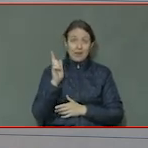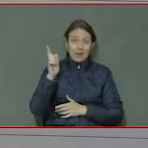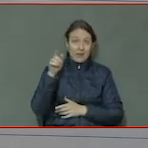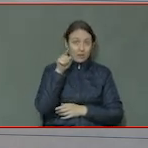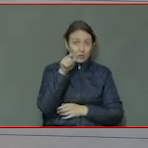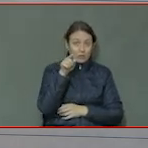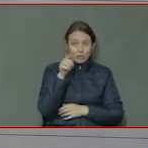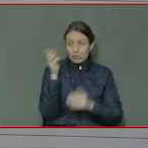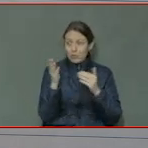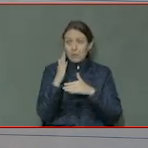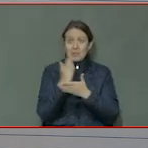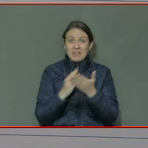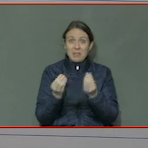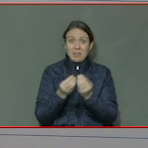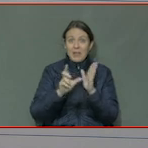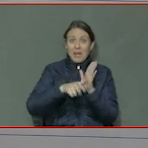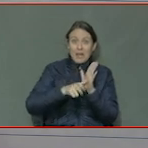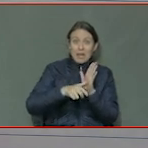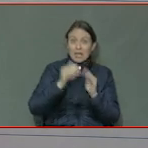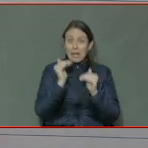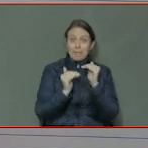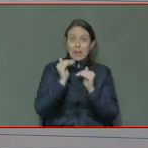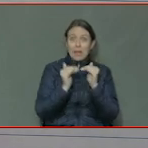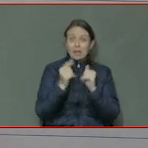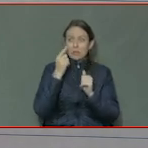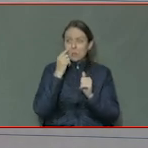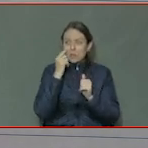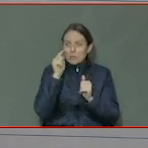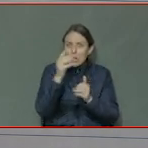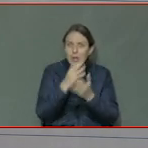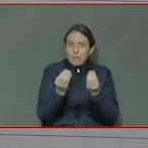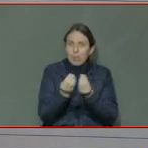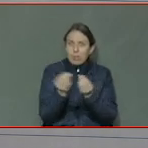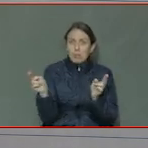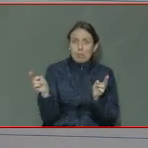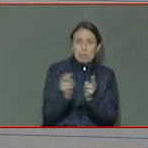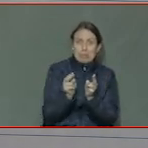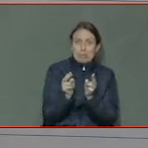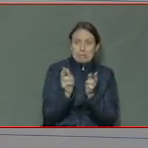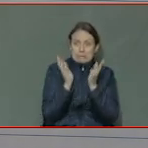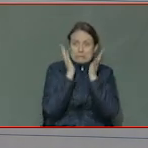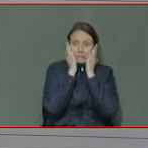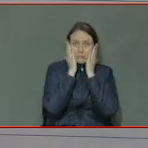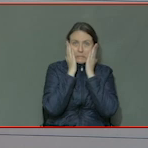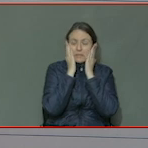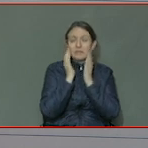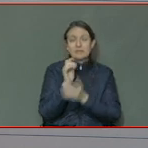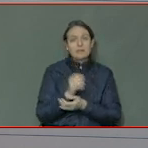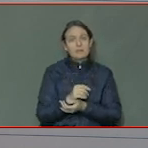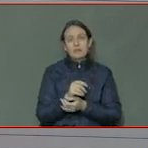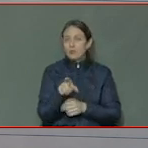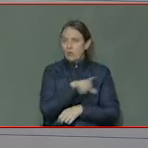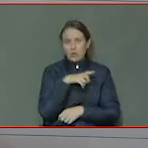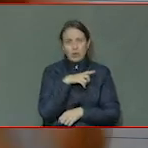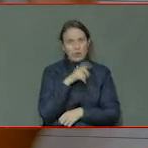bridge is just 1 centimeter too short to fit over the road. 1 centimeter is 1 centimeter,